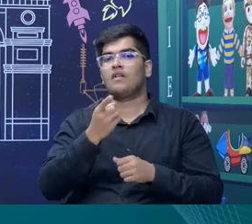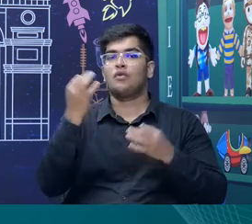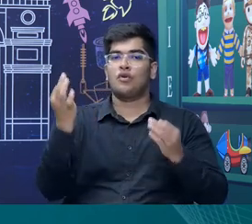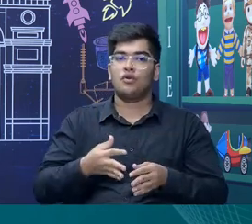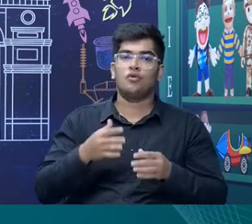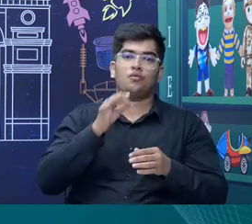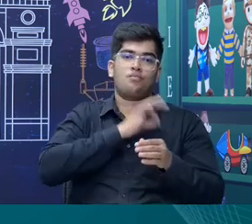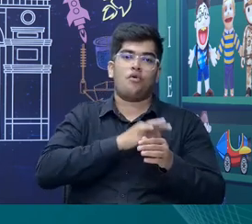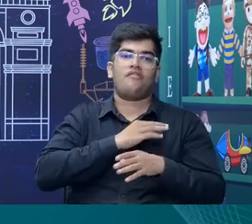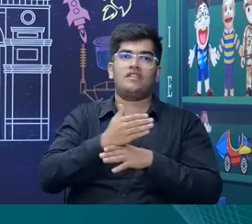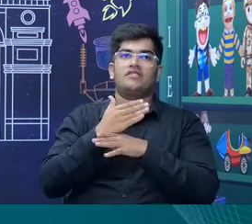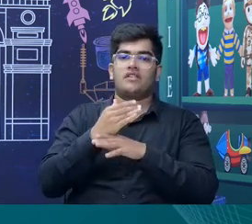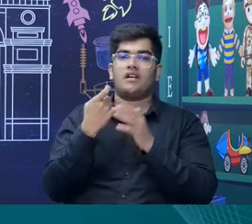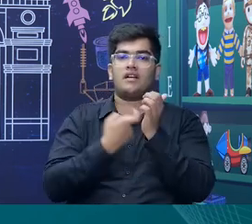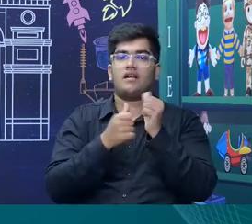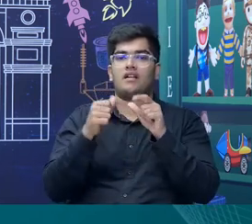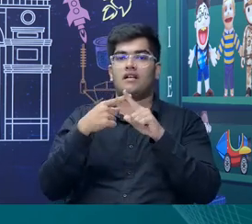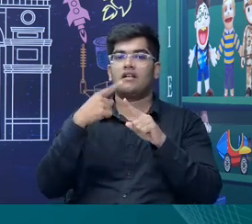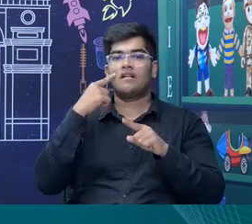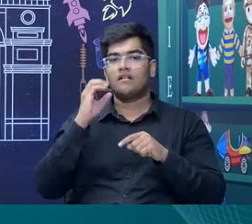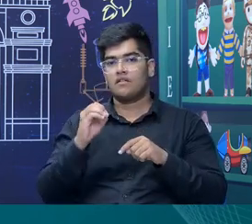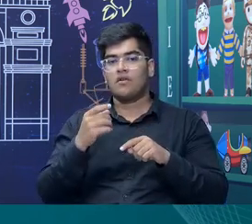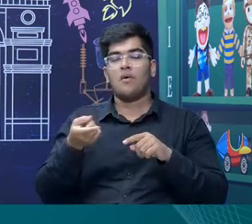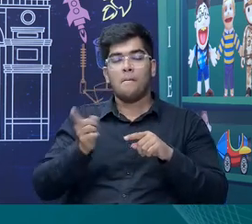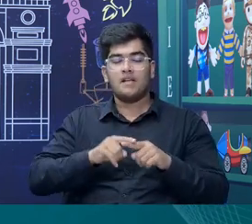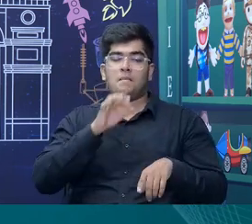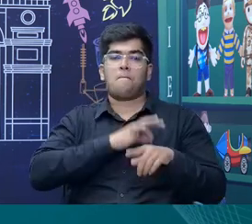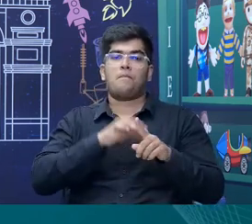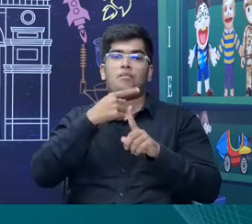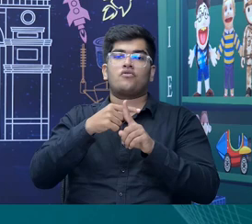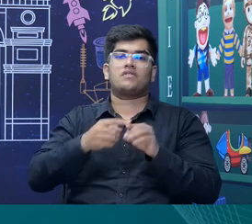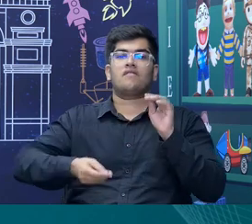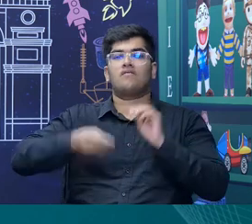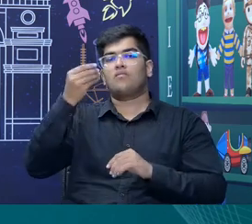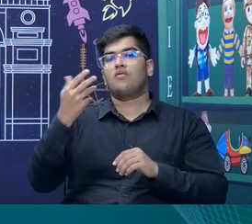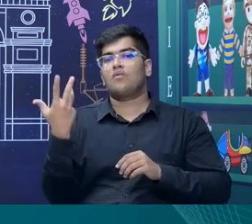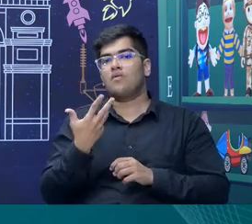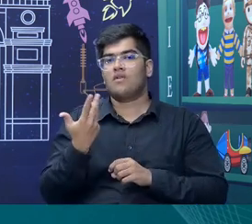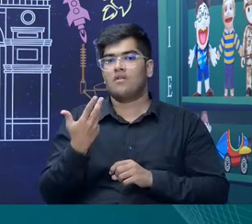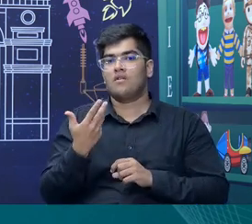ratio and again the gaining ratio will be